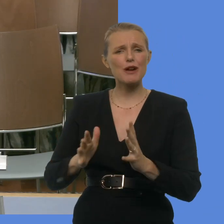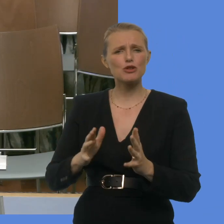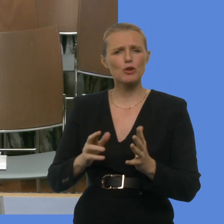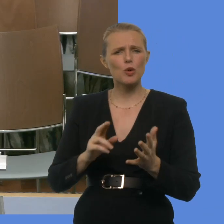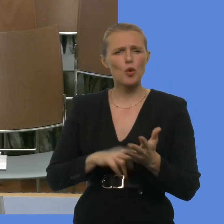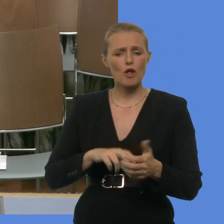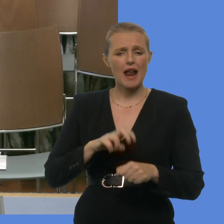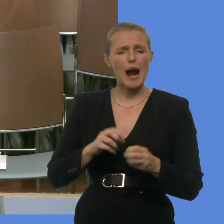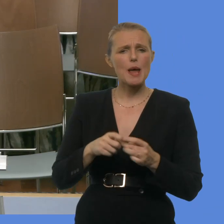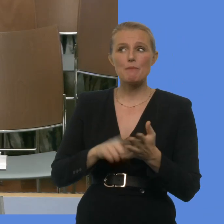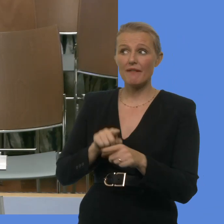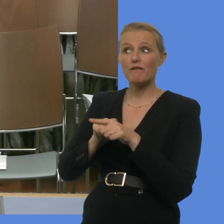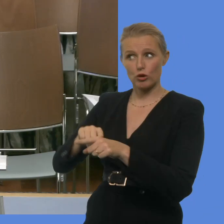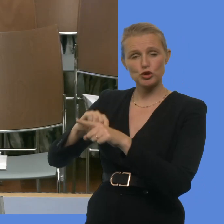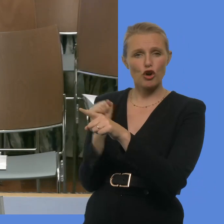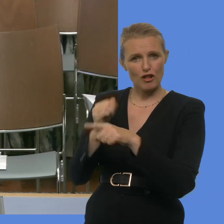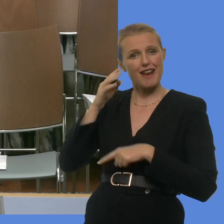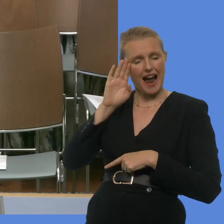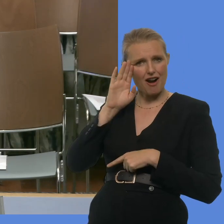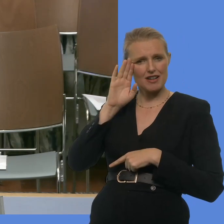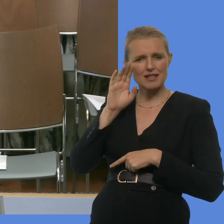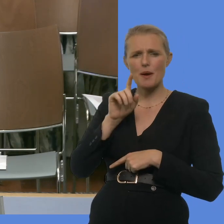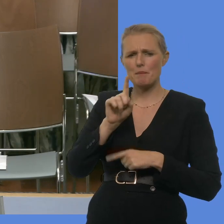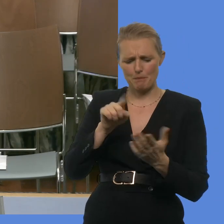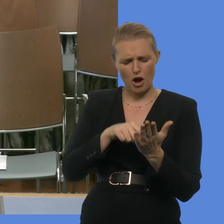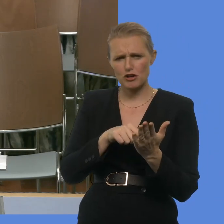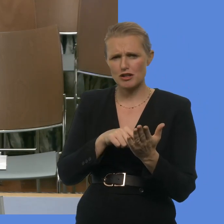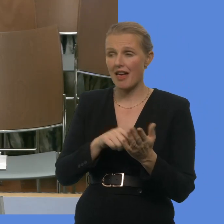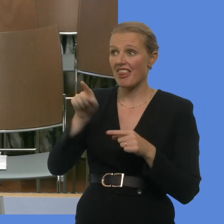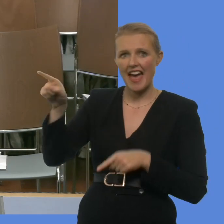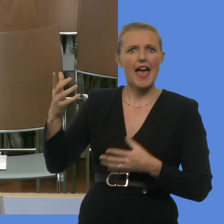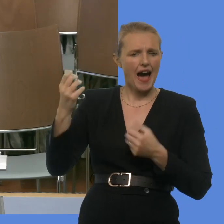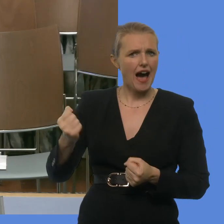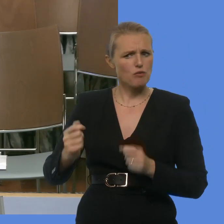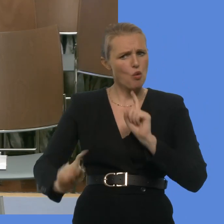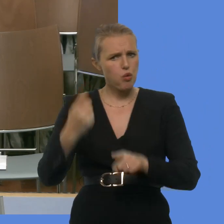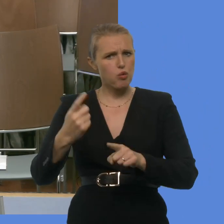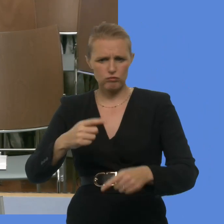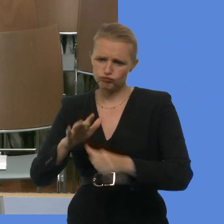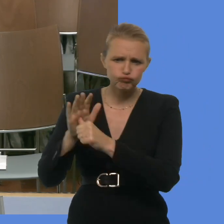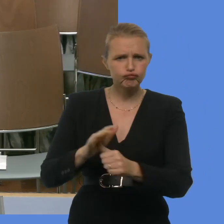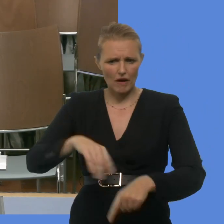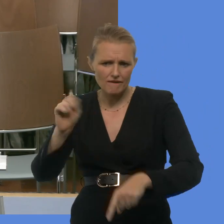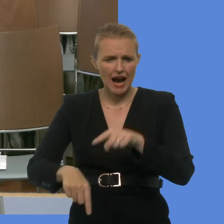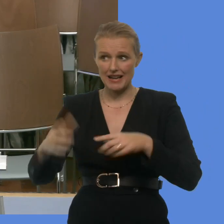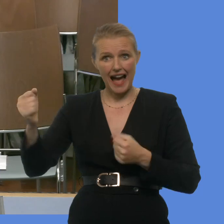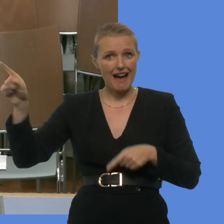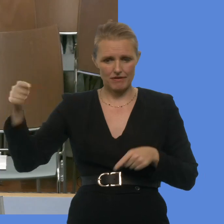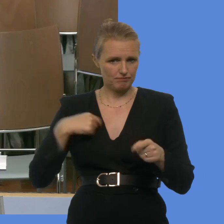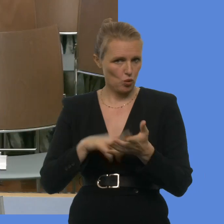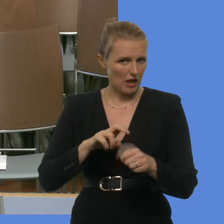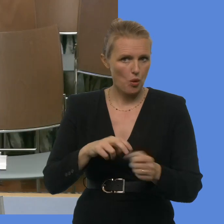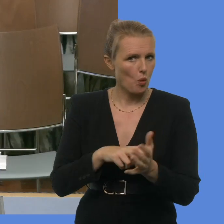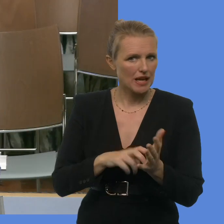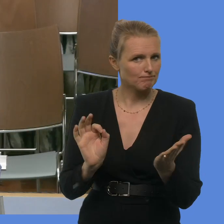follows Scotland's and Ireland's models, but it does not include some of the enforceability measures that are in both the Irish and the Scottish Sign